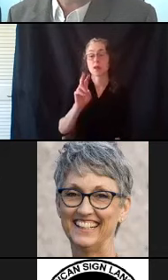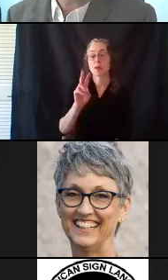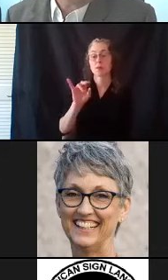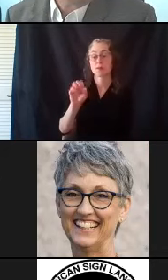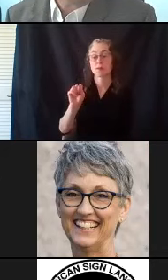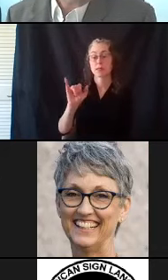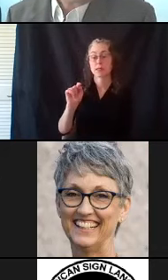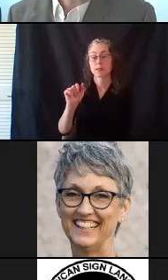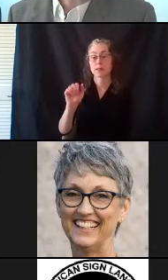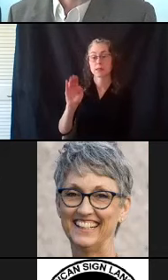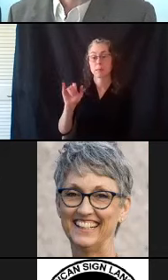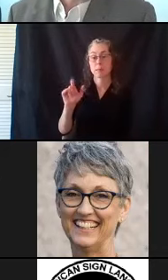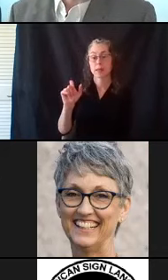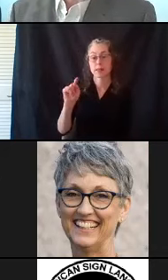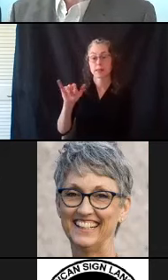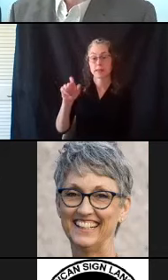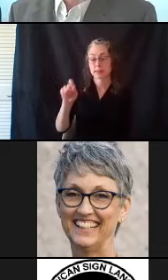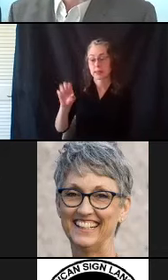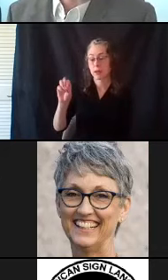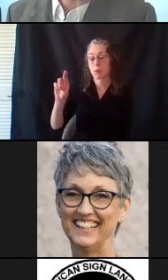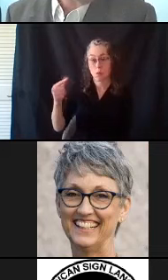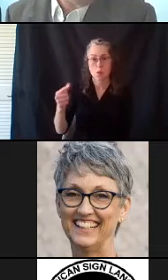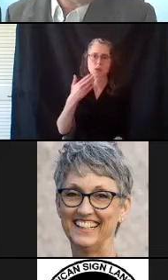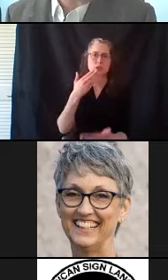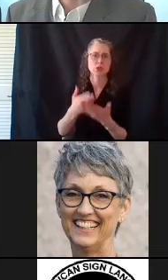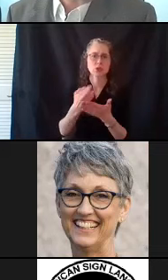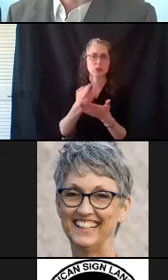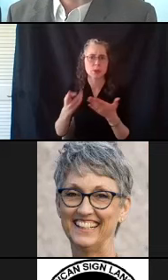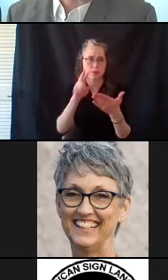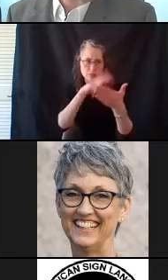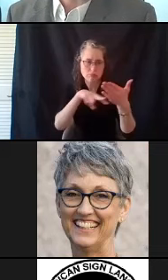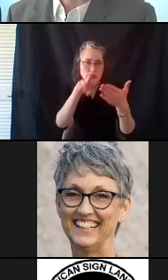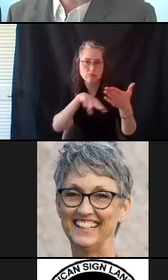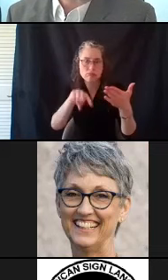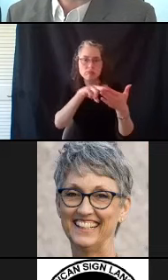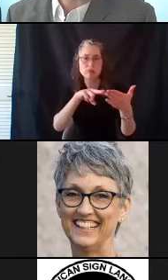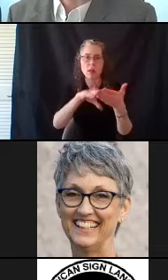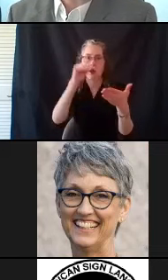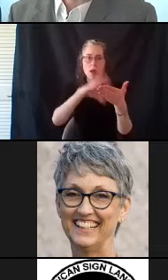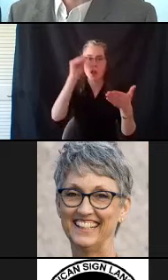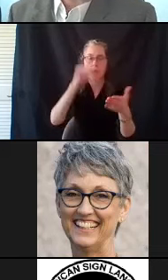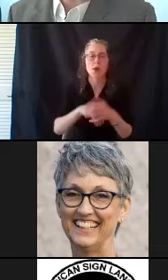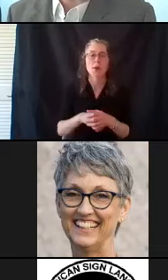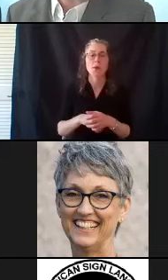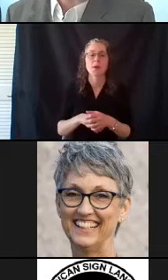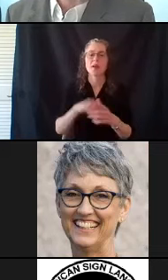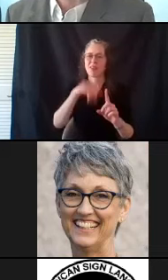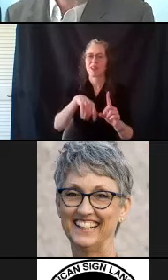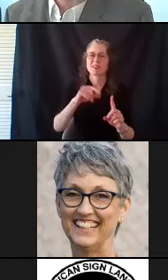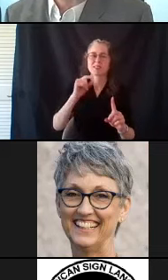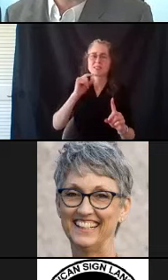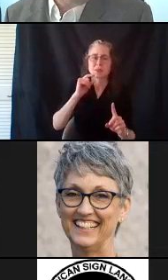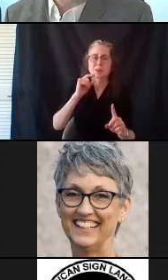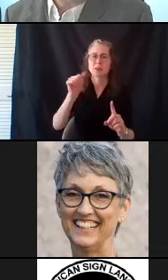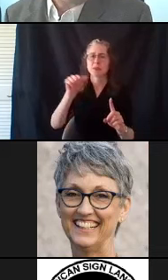Visitability.org is a great resource. And so you can check that out. And like I said, Austin, San Antonio, the Texas